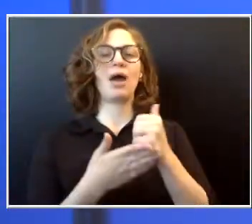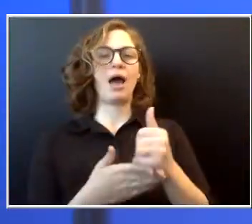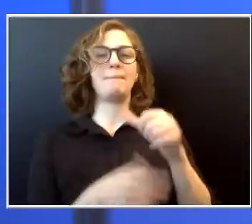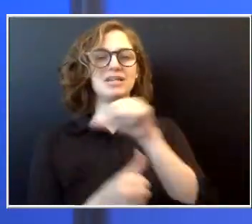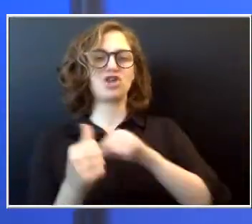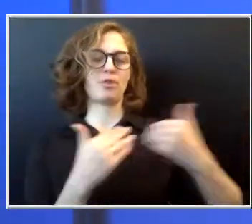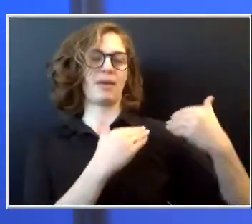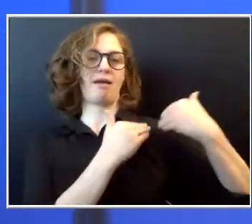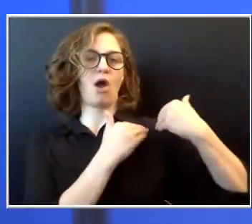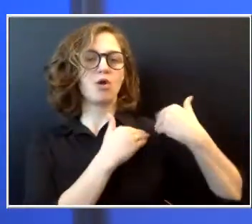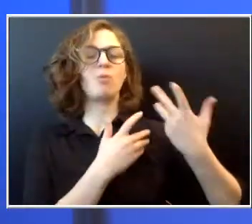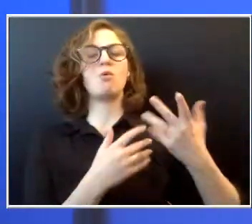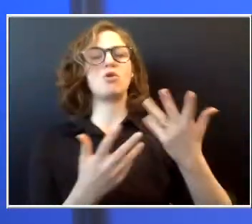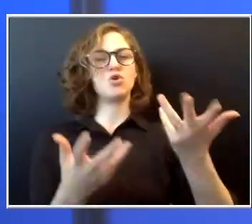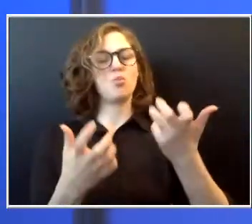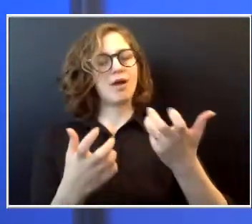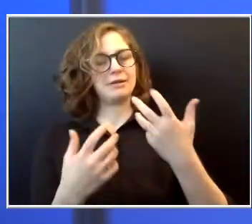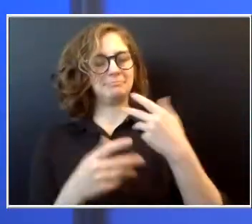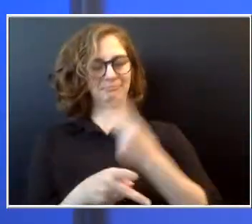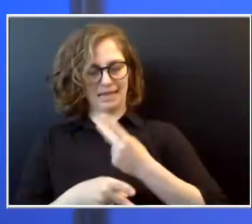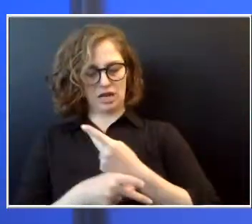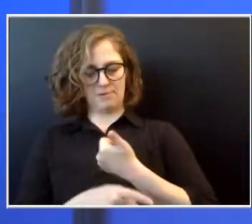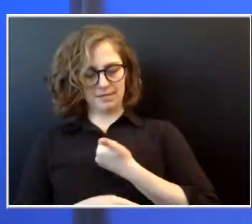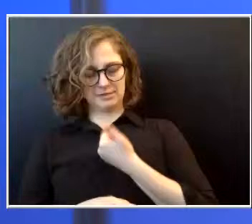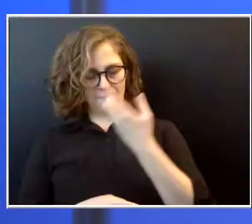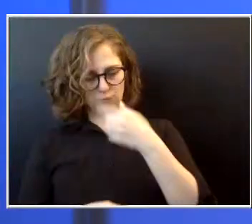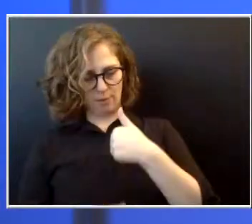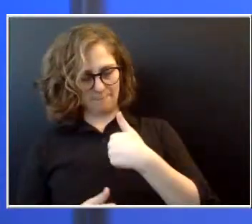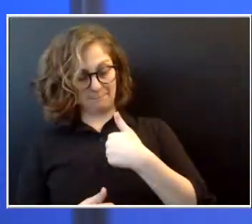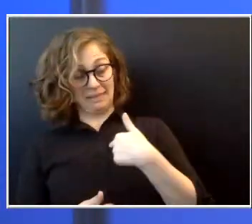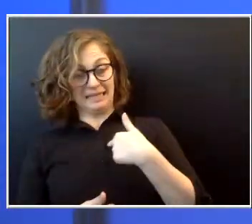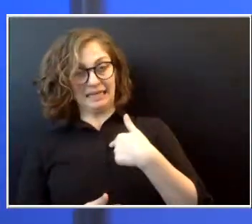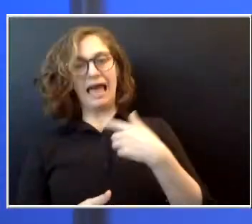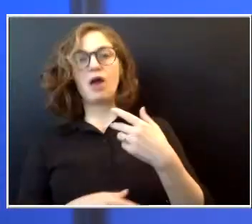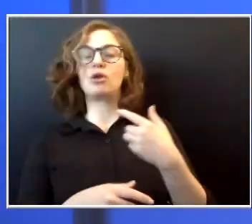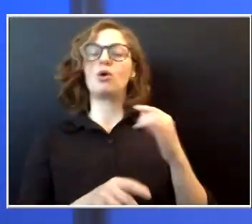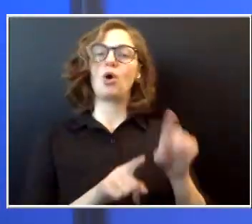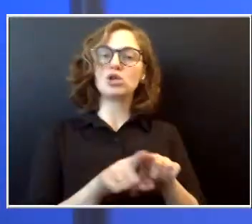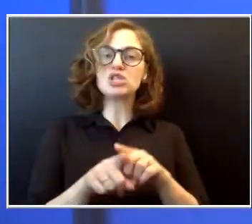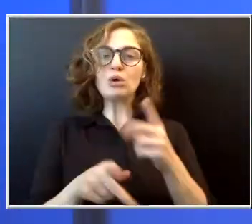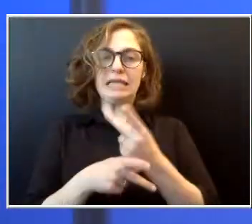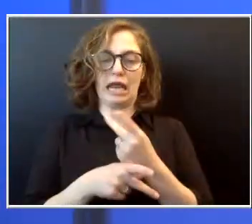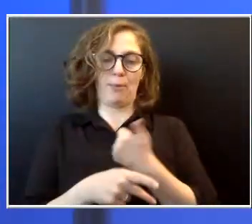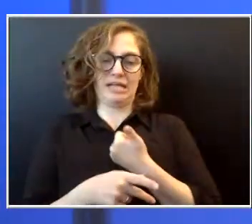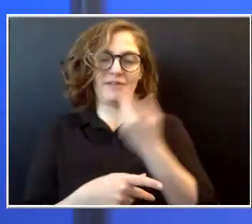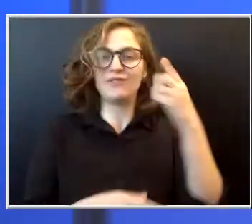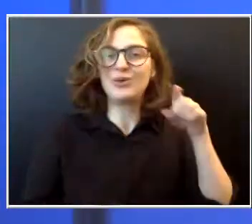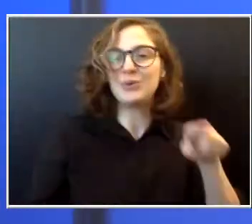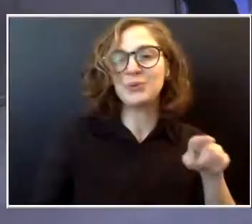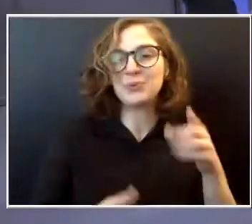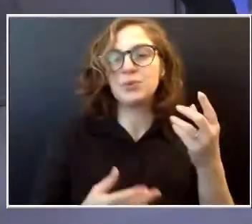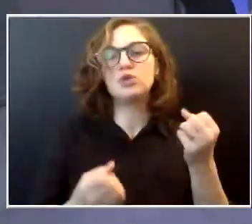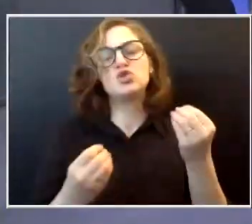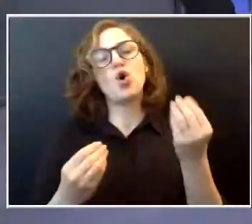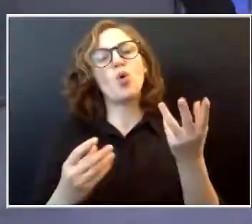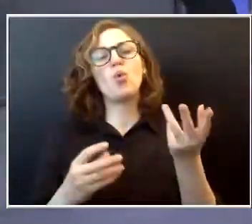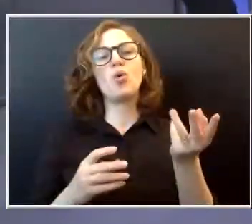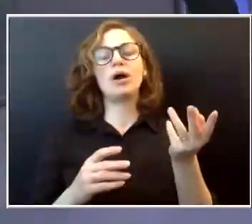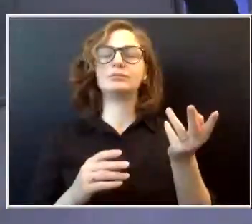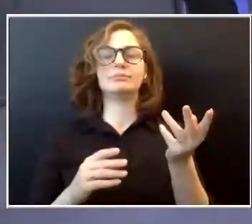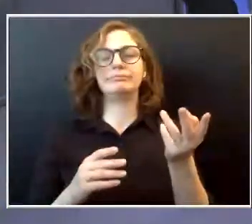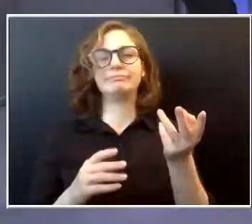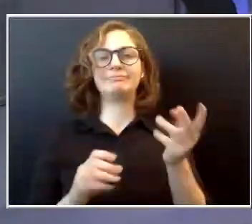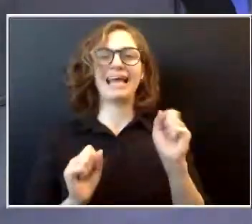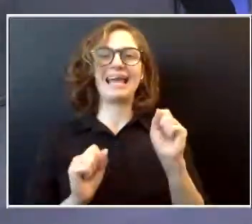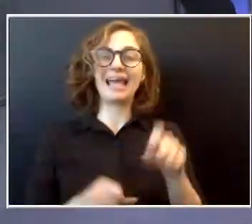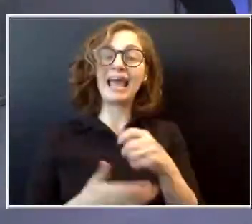so I do think that there's benefit to having companionship in your overall heart health, but I'm not sure how direct it is. Right. Anecdotal.